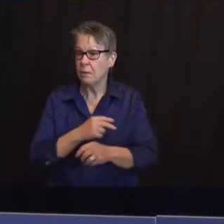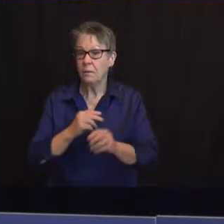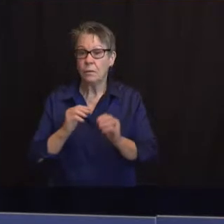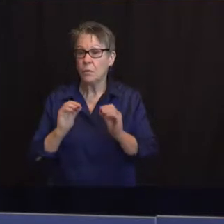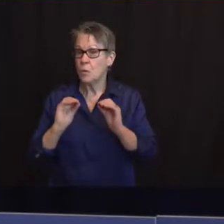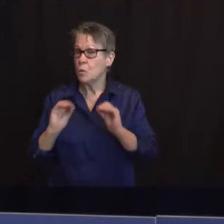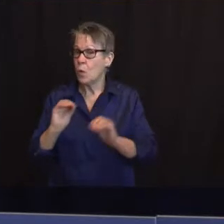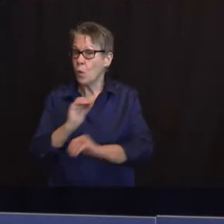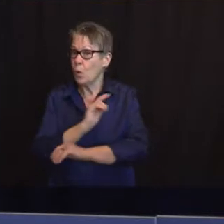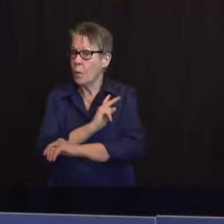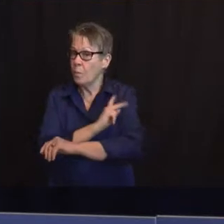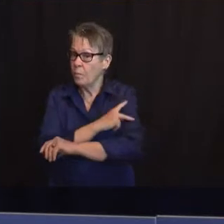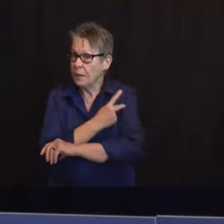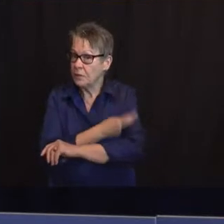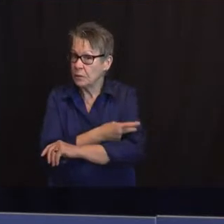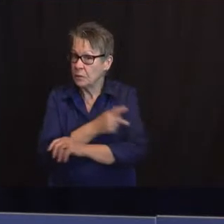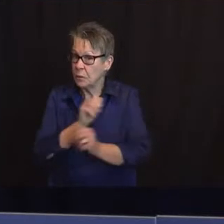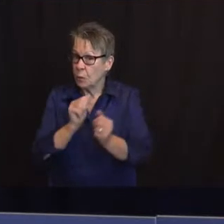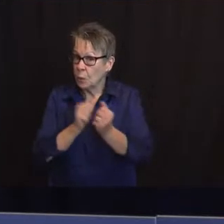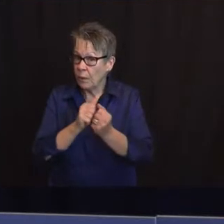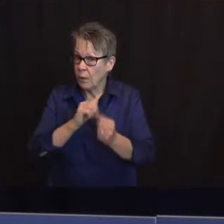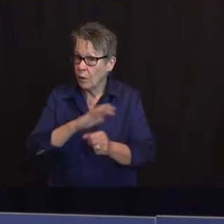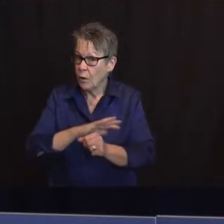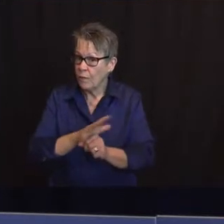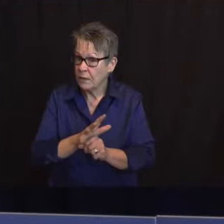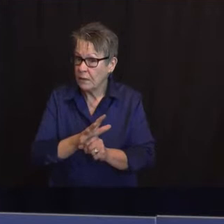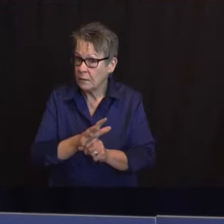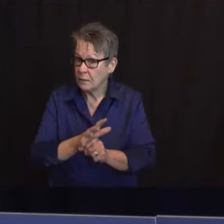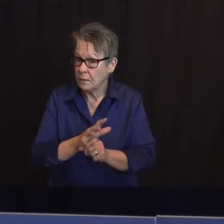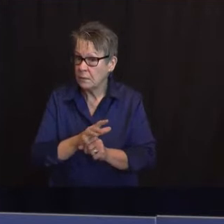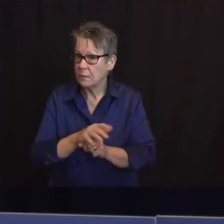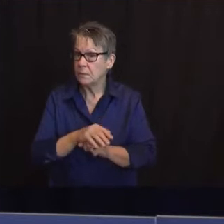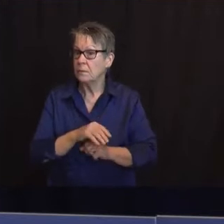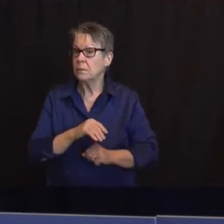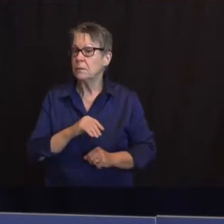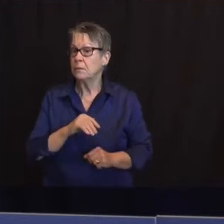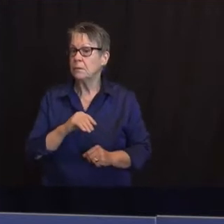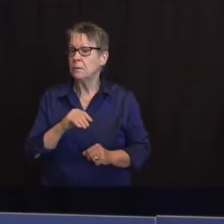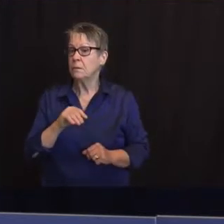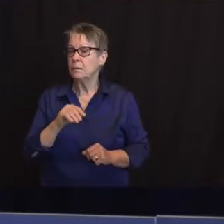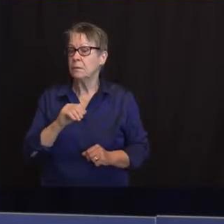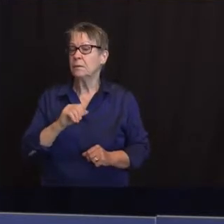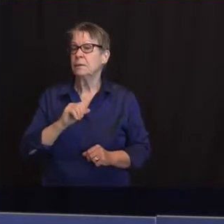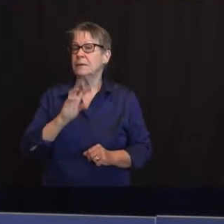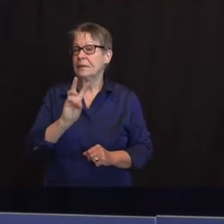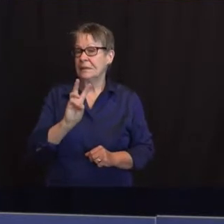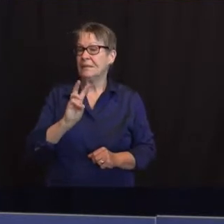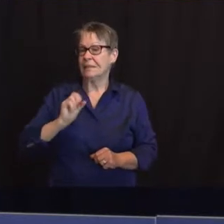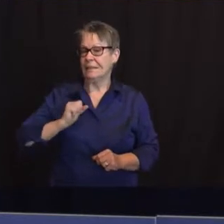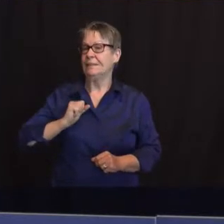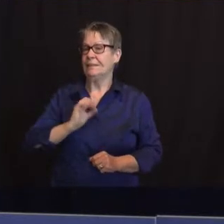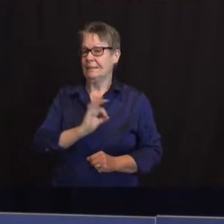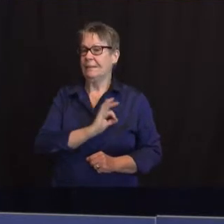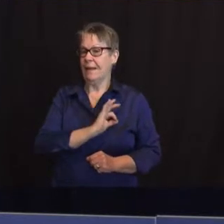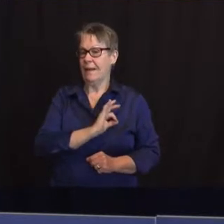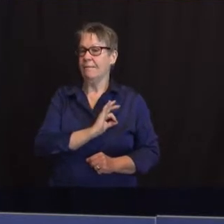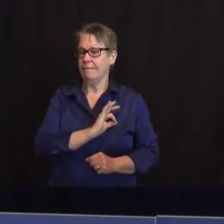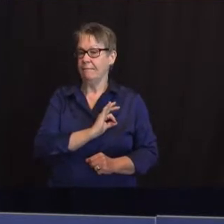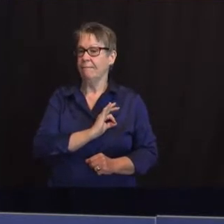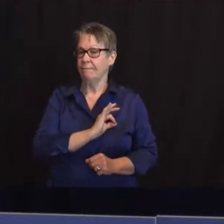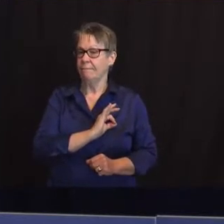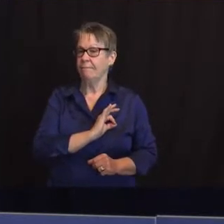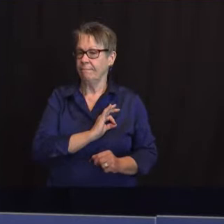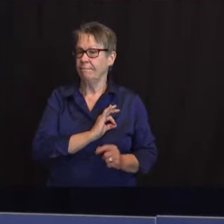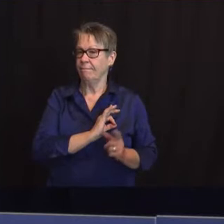of positive cases among employees at the veterans' homes. In